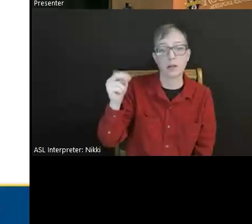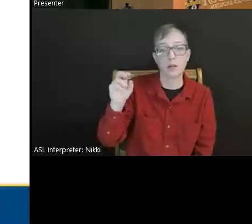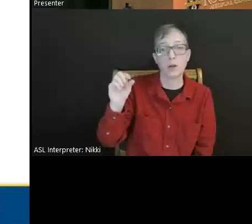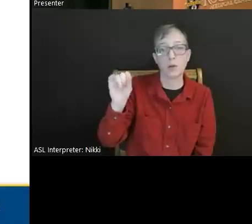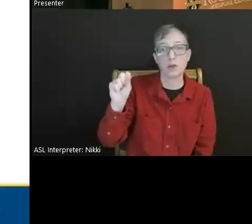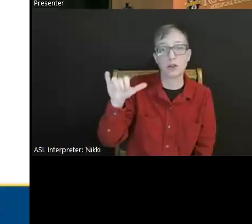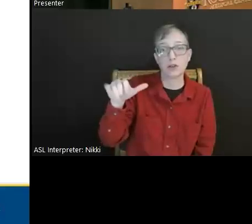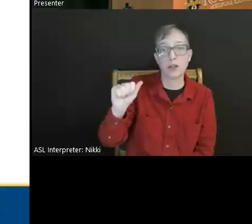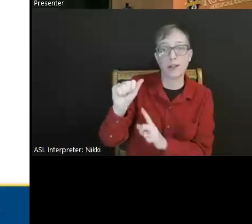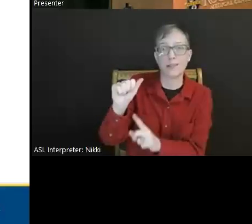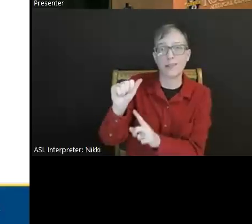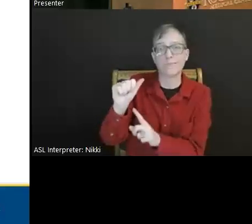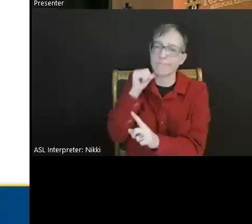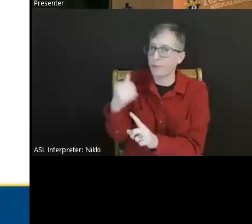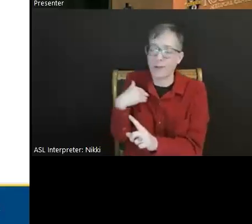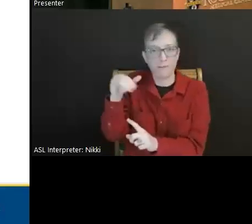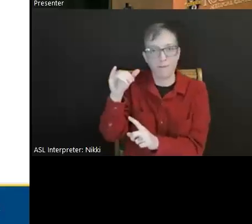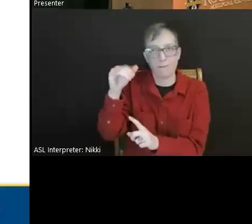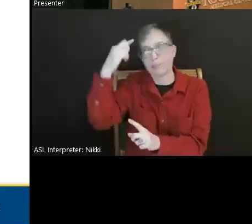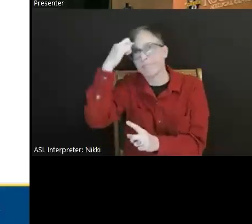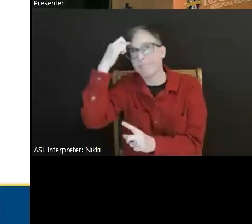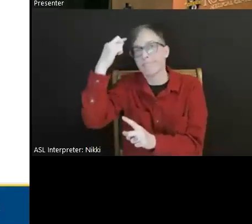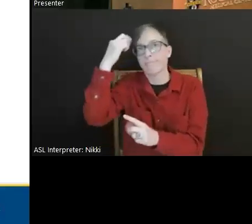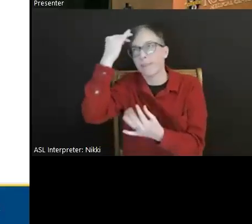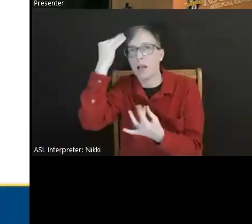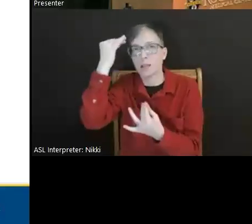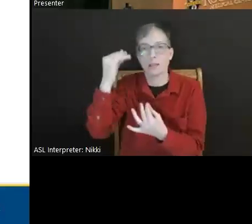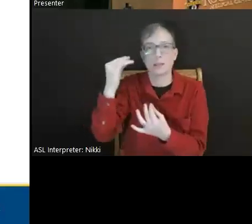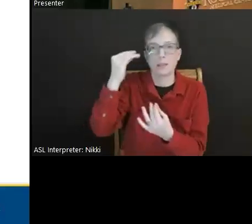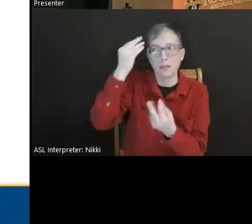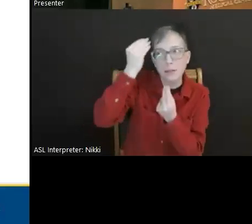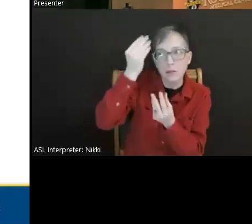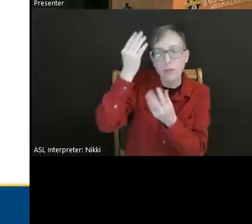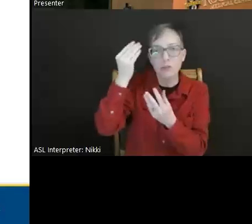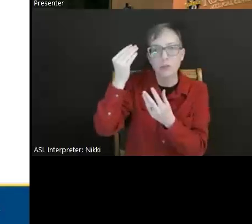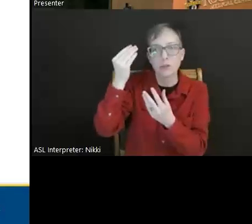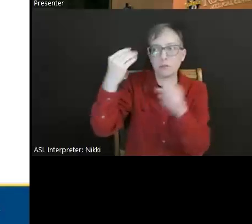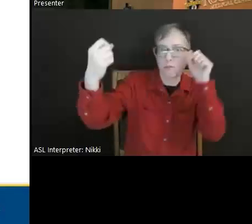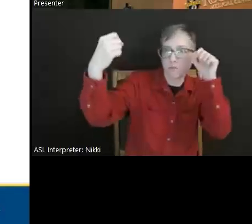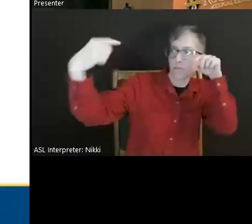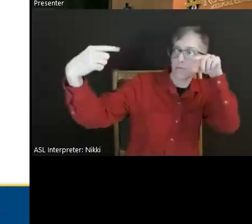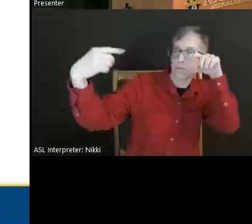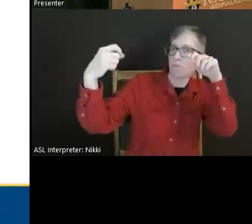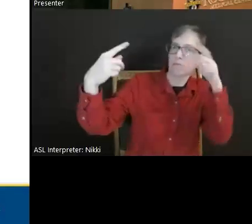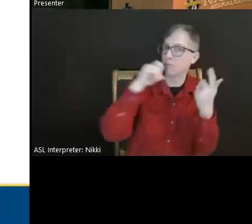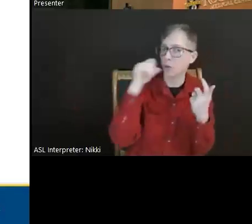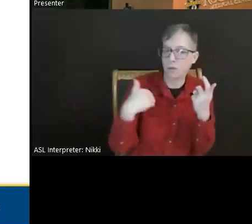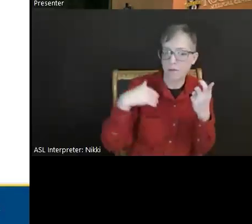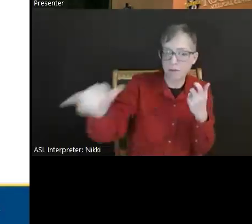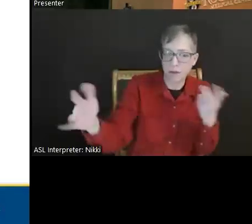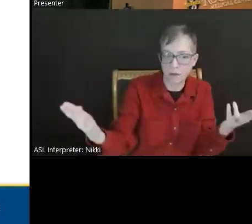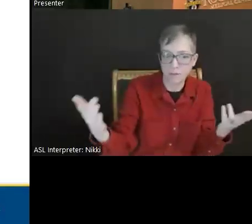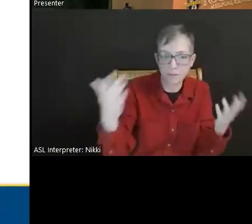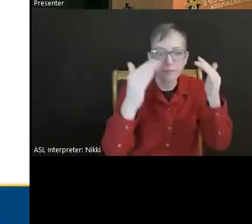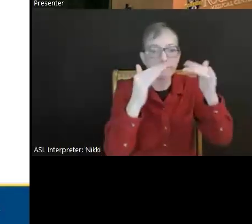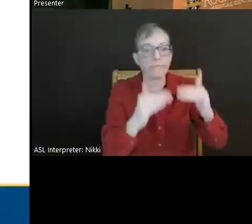hard for patients to be motivated to come regularly to appointments when we don't have a shared understanding of a problem. And then